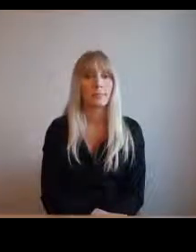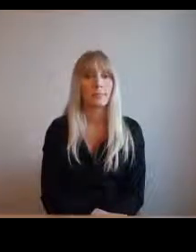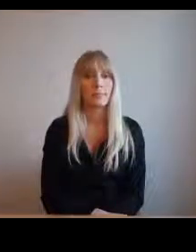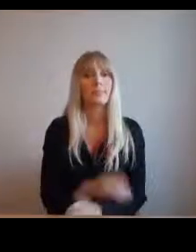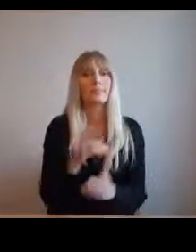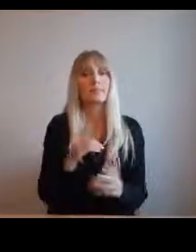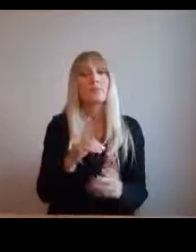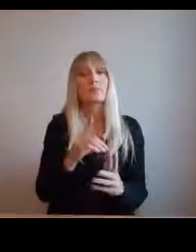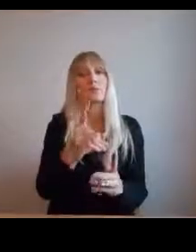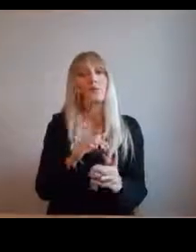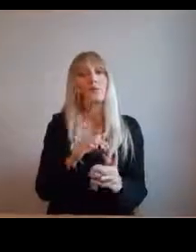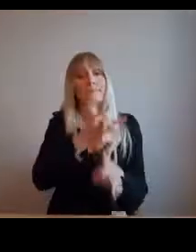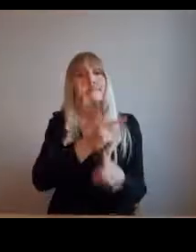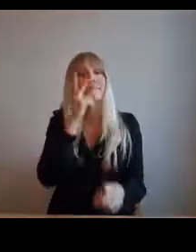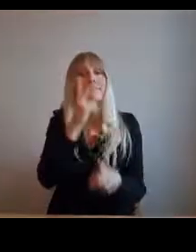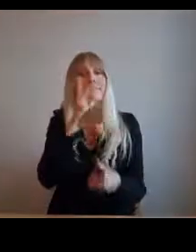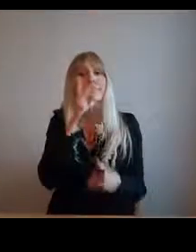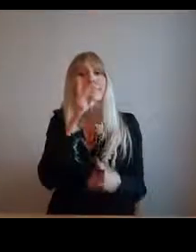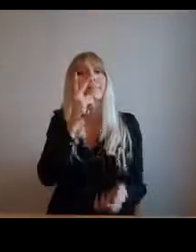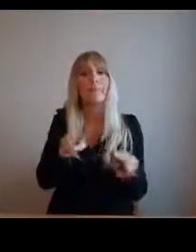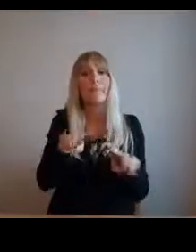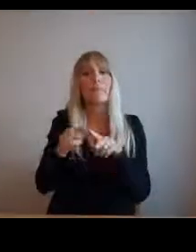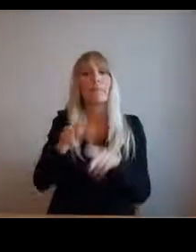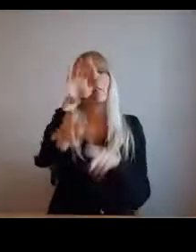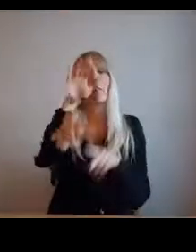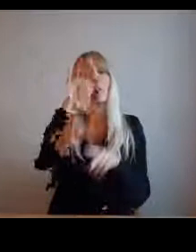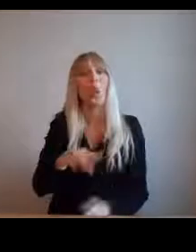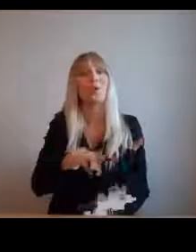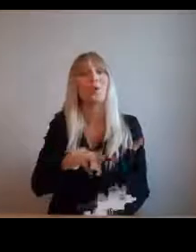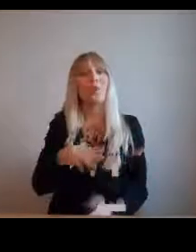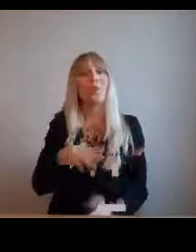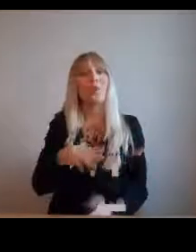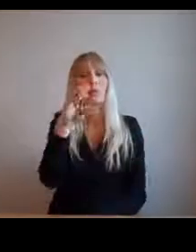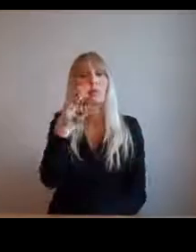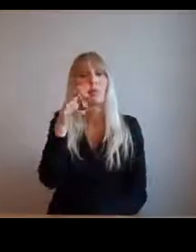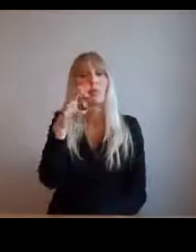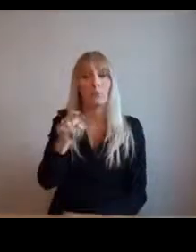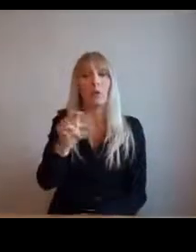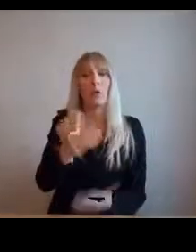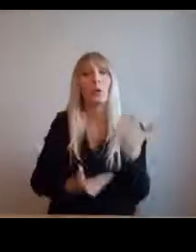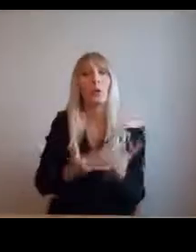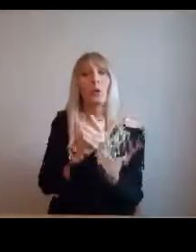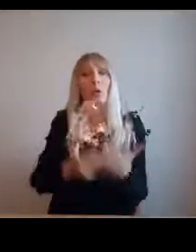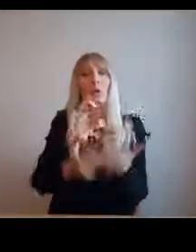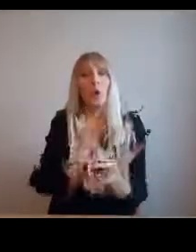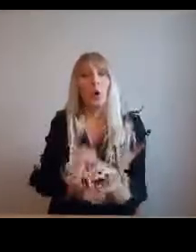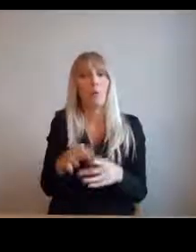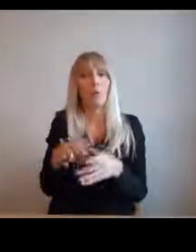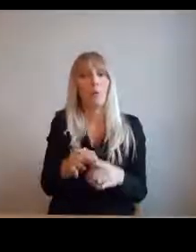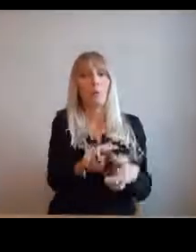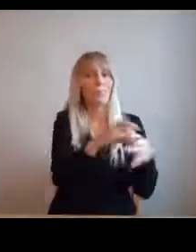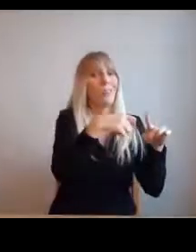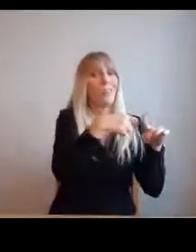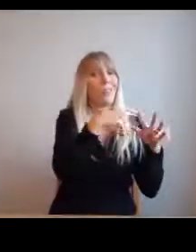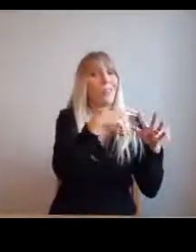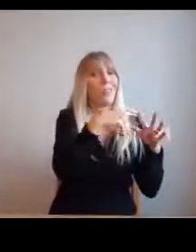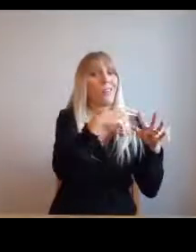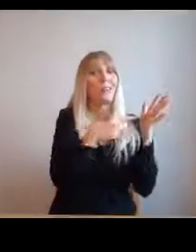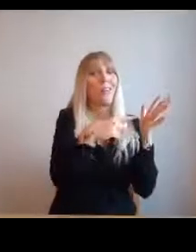So just to recap on that video, the Lower Thames Crossing is a proposed new road connecting Kent, Thurrock and Essex through